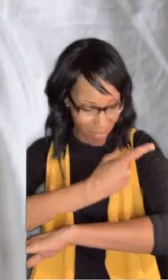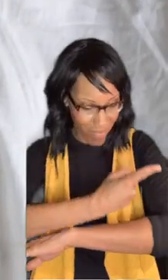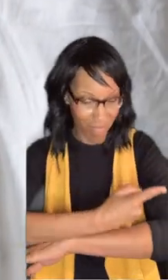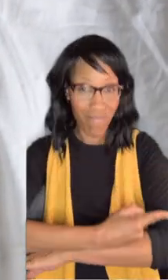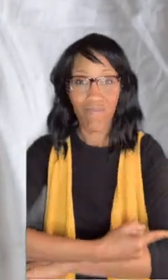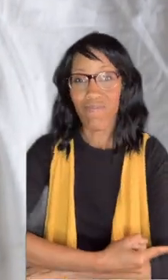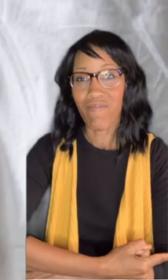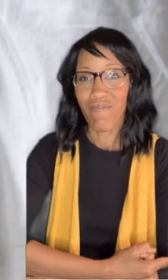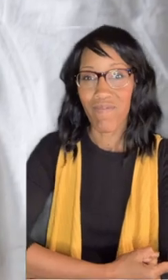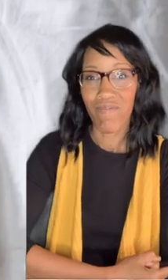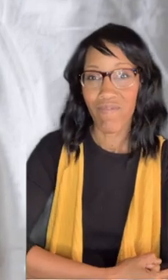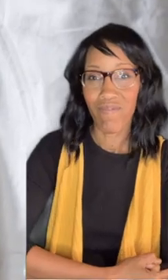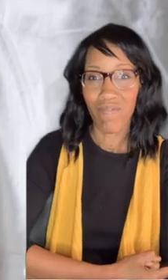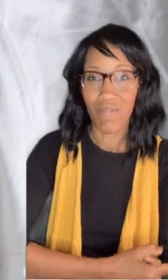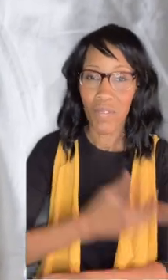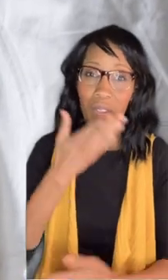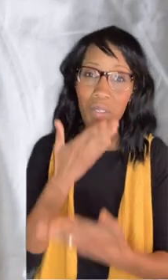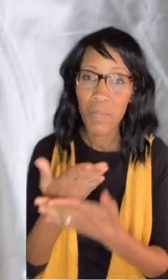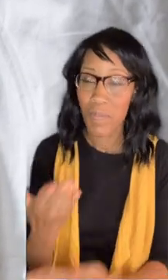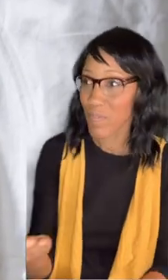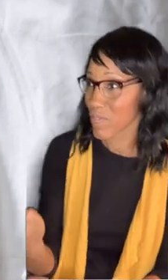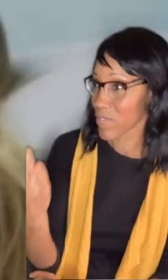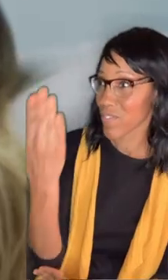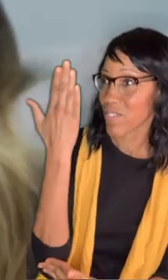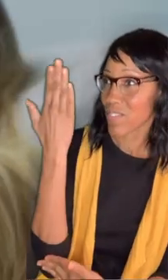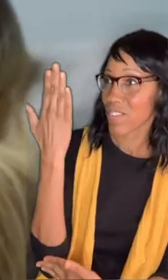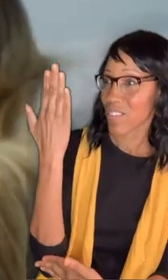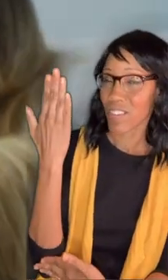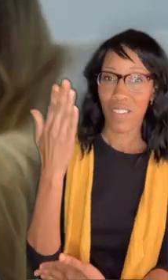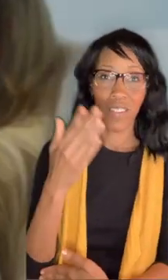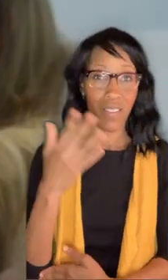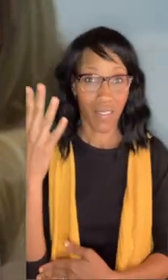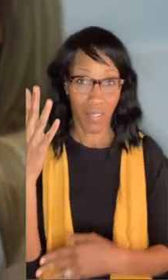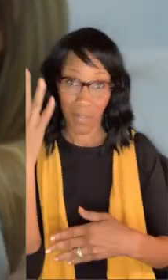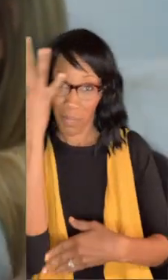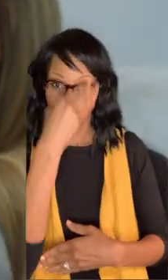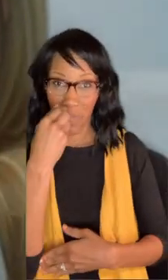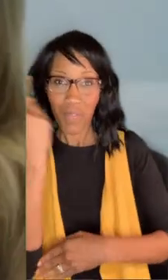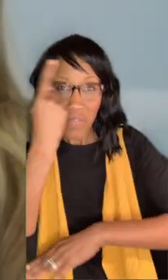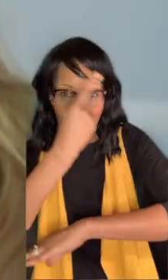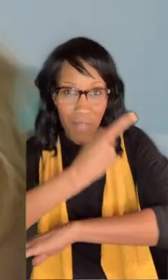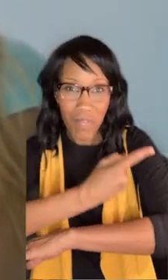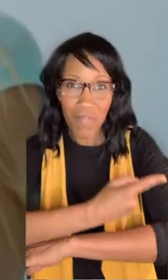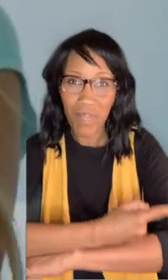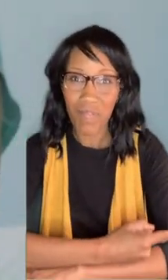It's a beautiful day. Good morning.